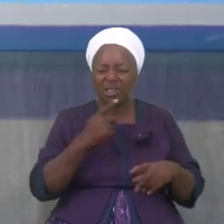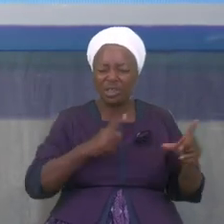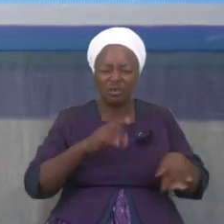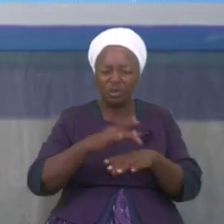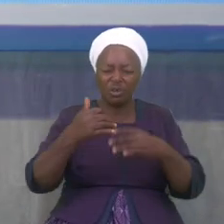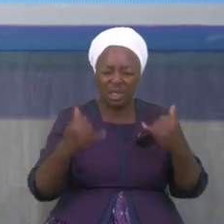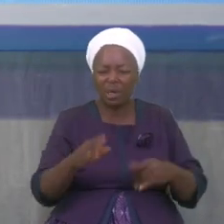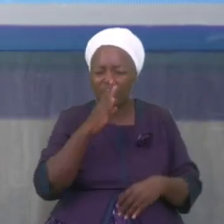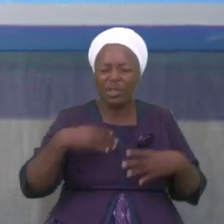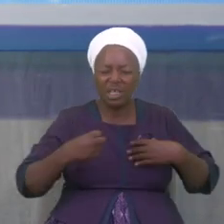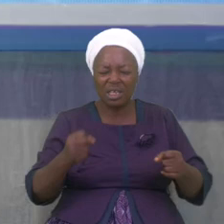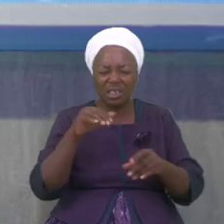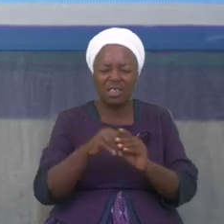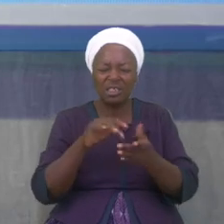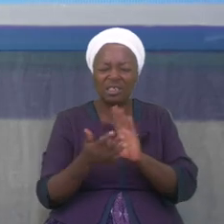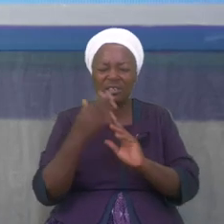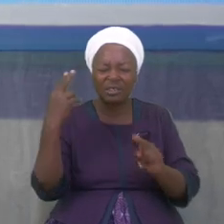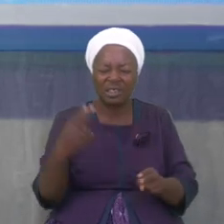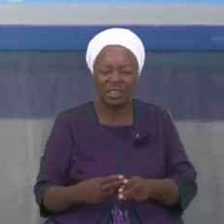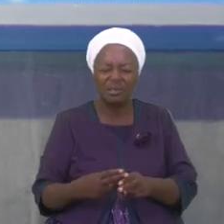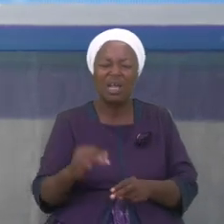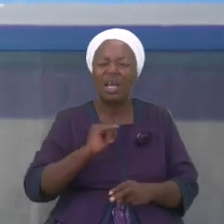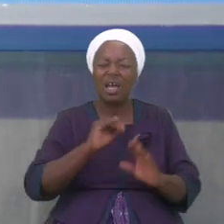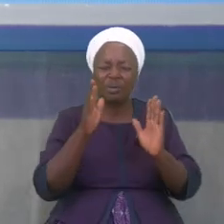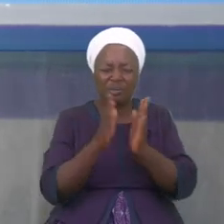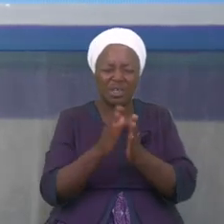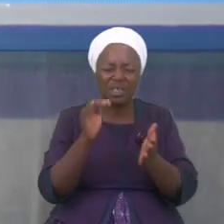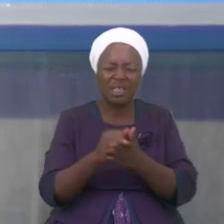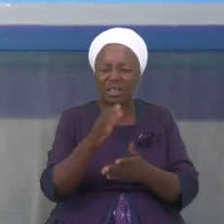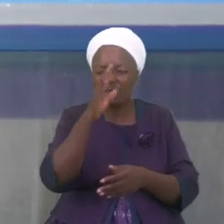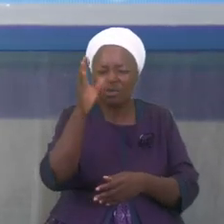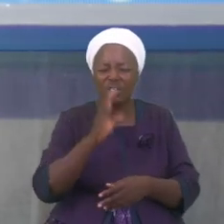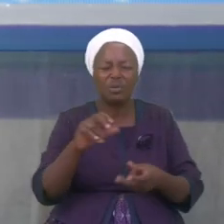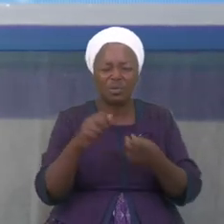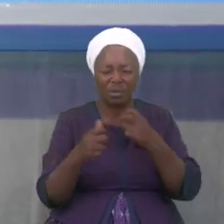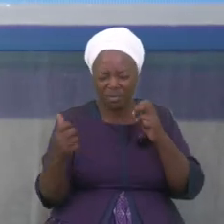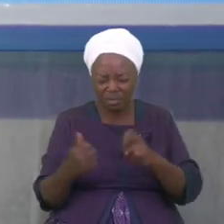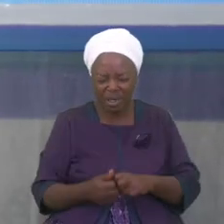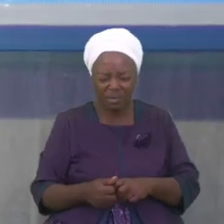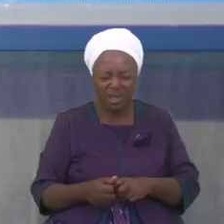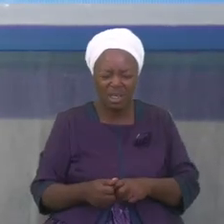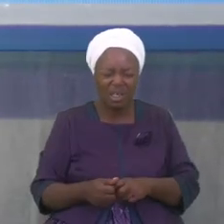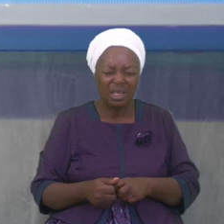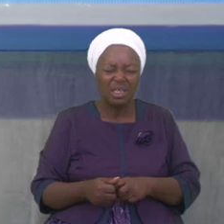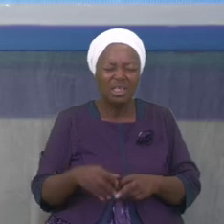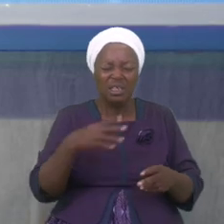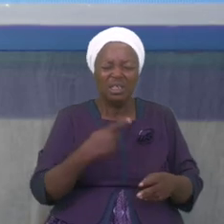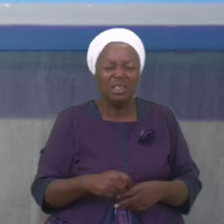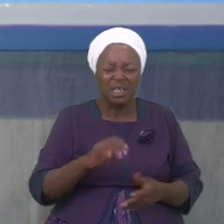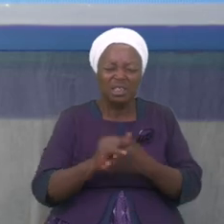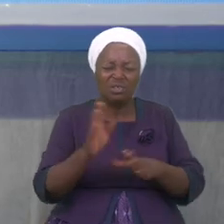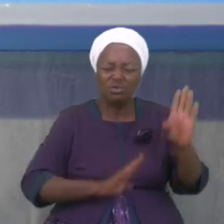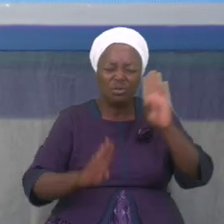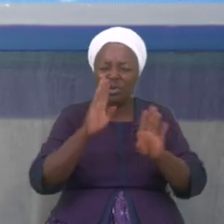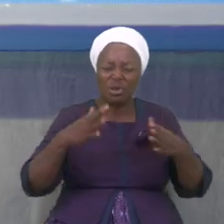in Jesus' name. I pray that occultic problems with the power of the occult tormenting your